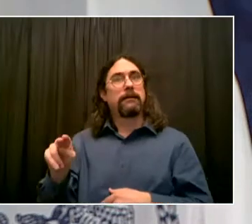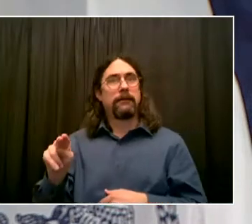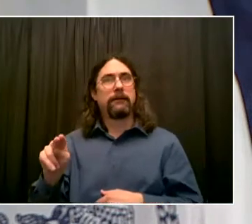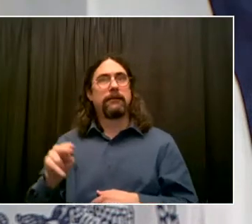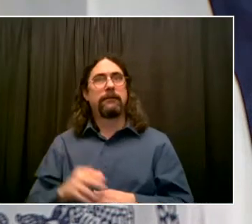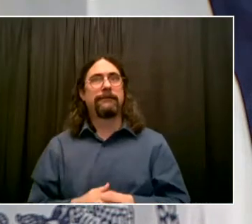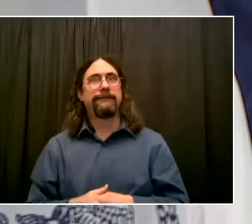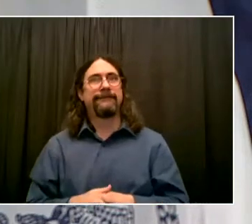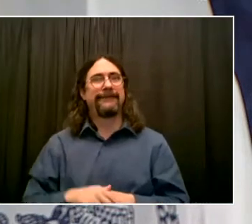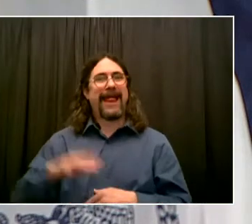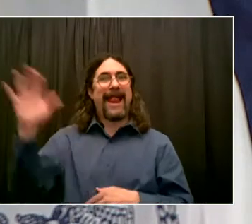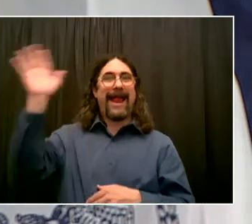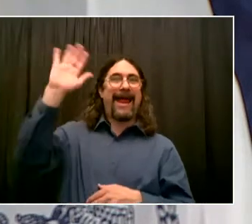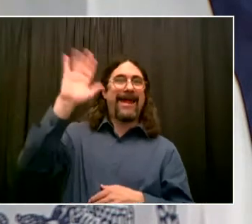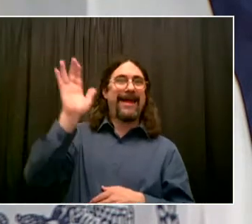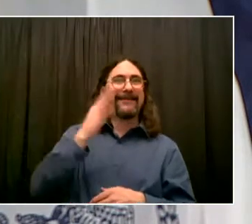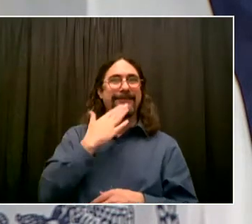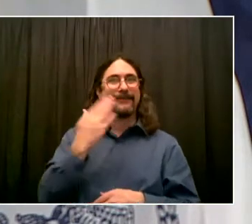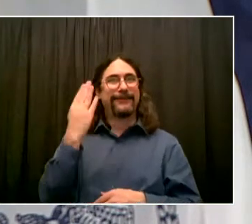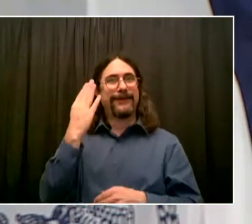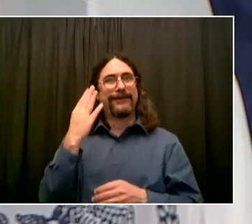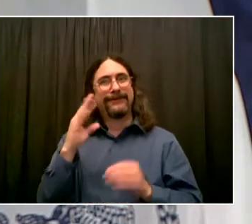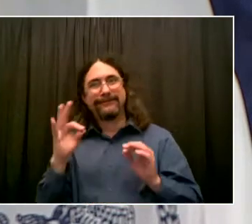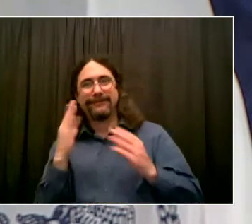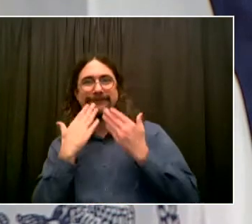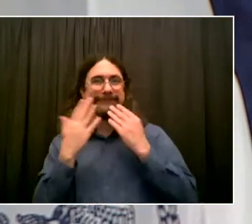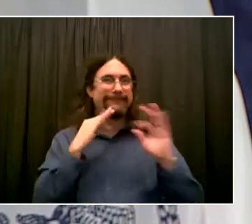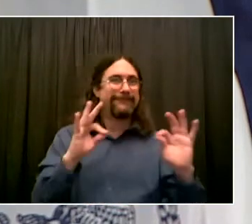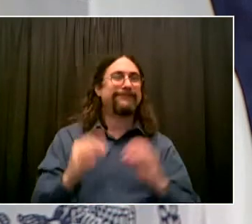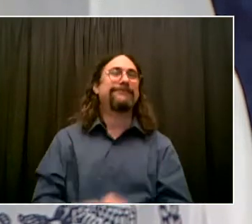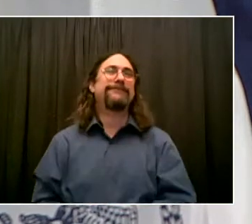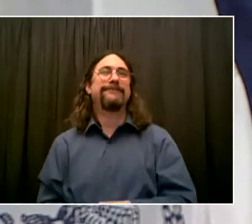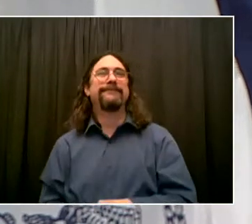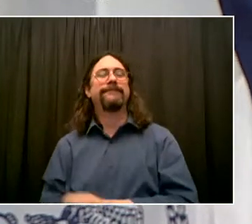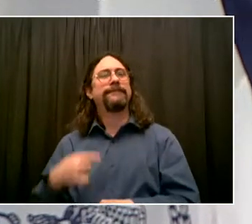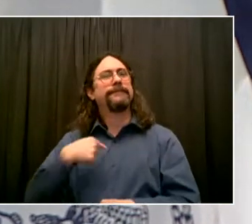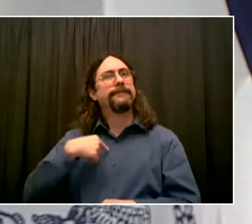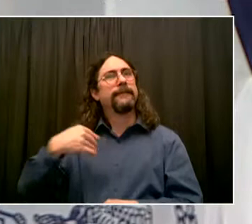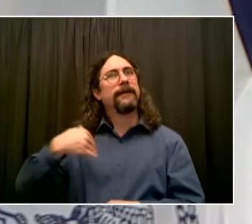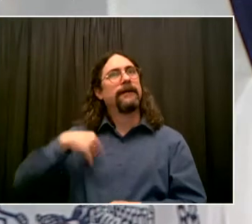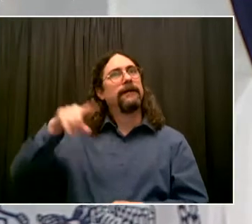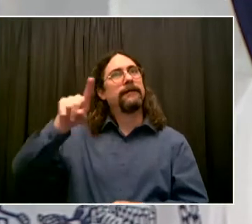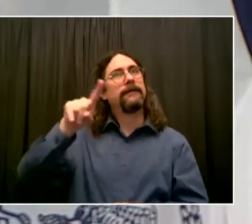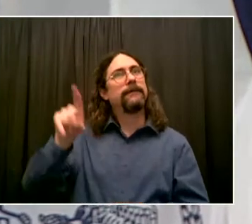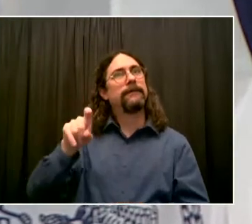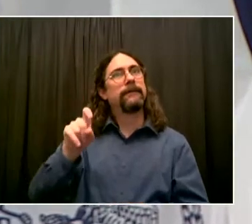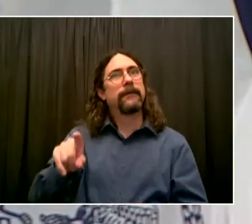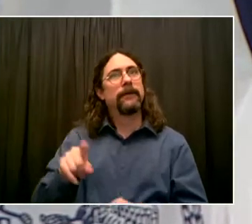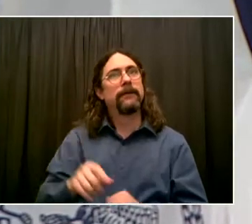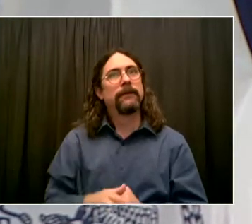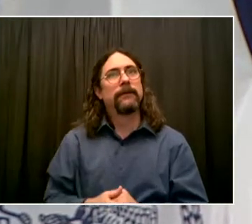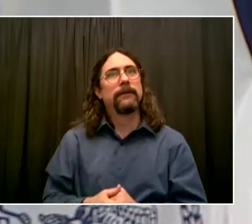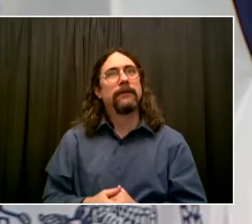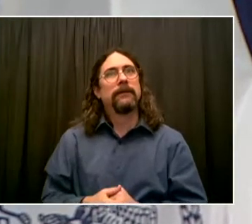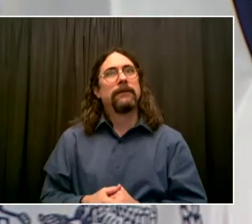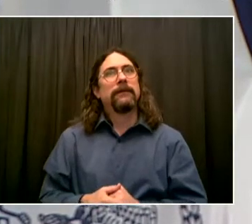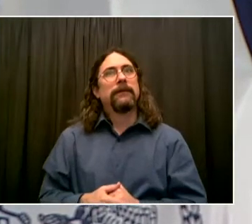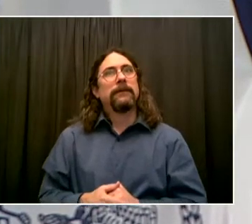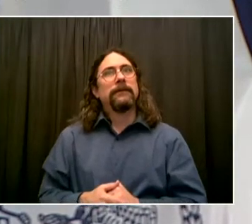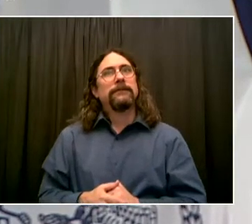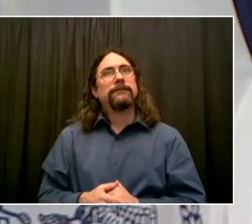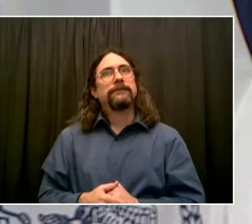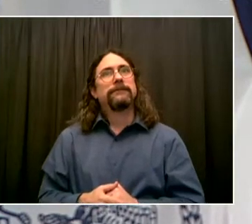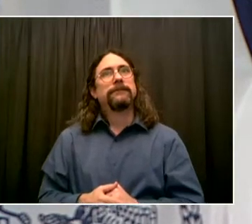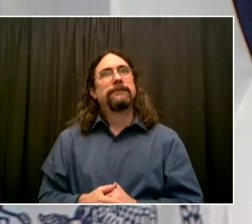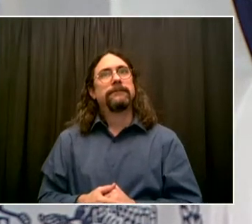hotel. What is so unique about hotels that you believe it's appropriate to require city approval? I'm asking particularly because the Times